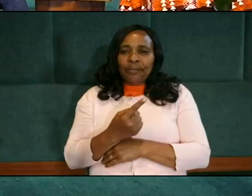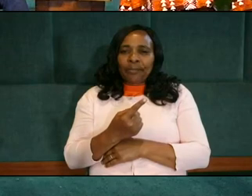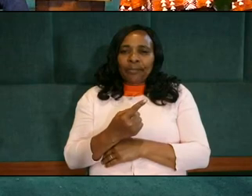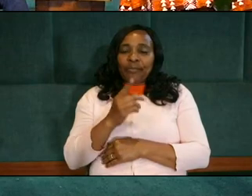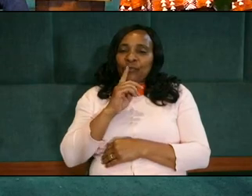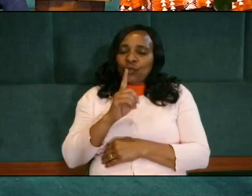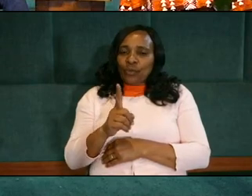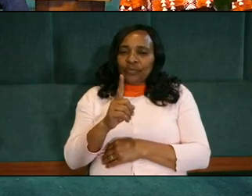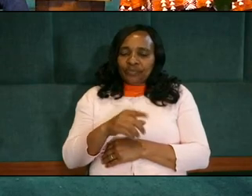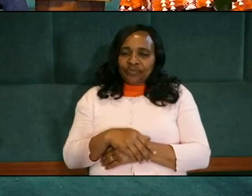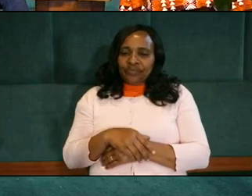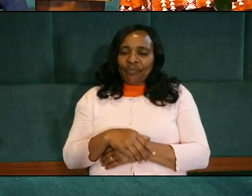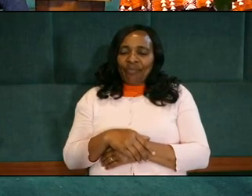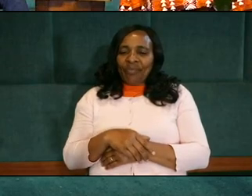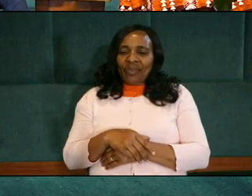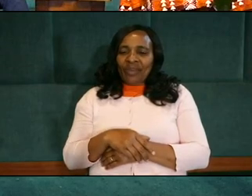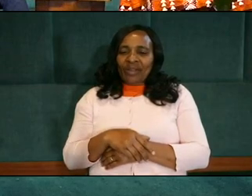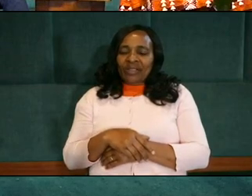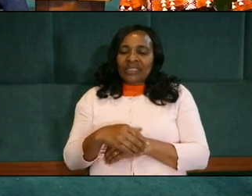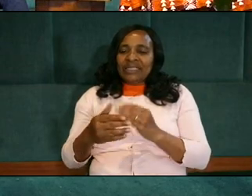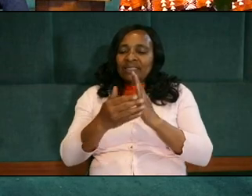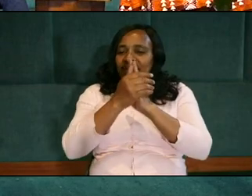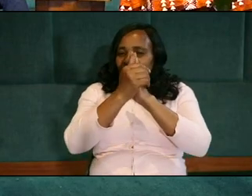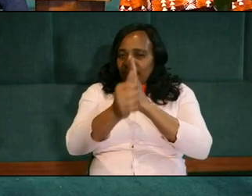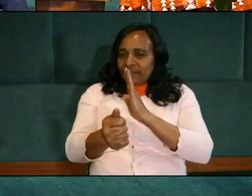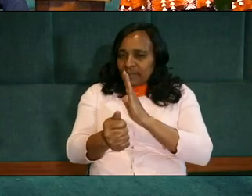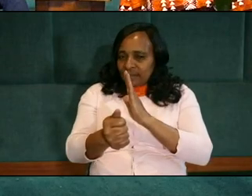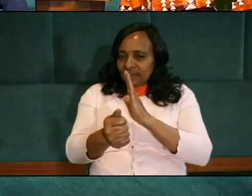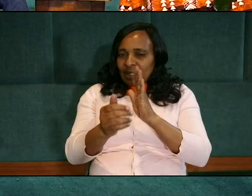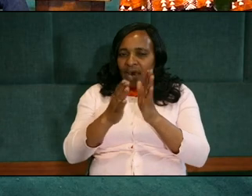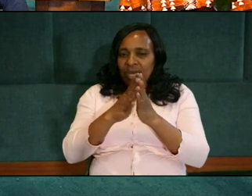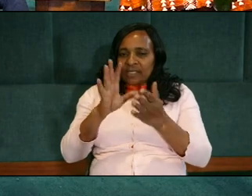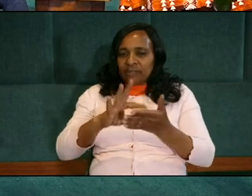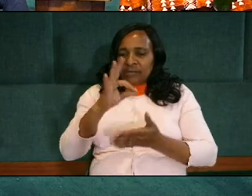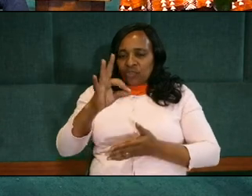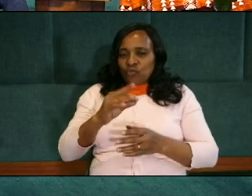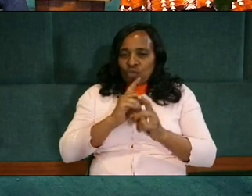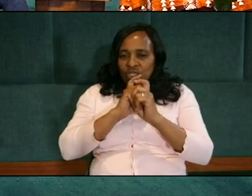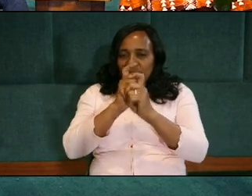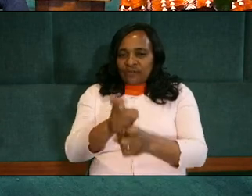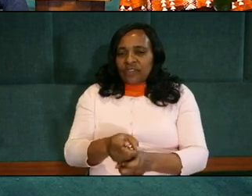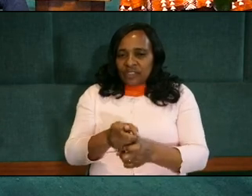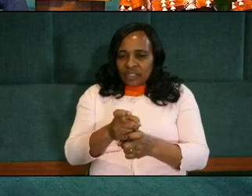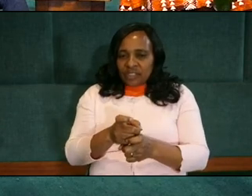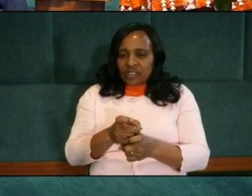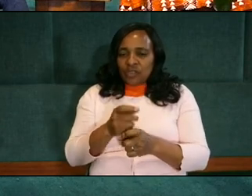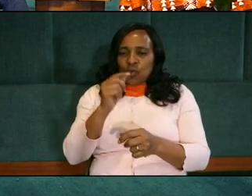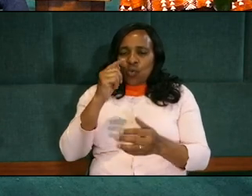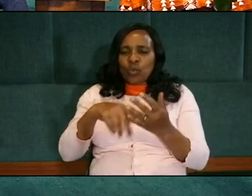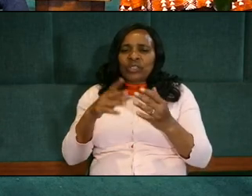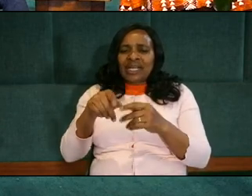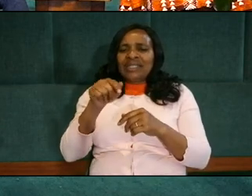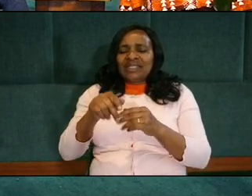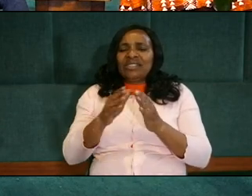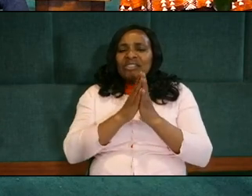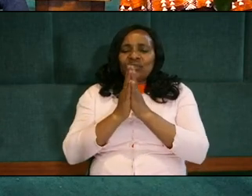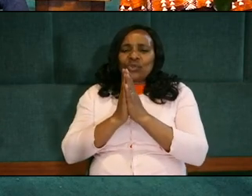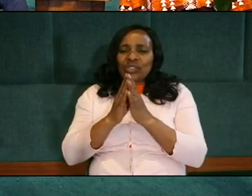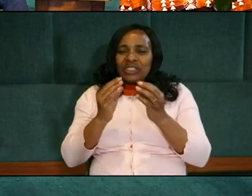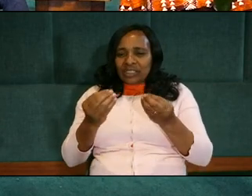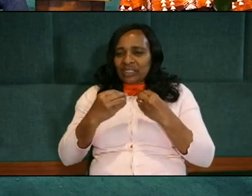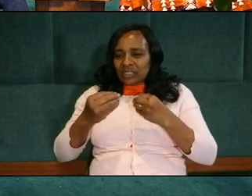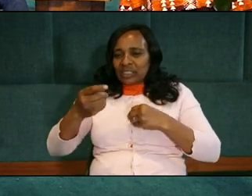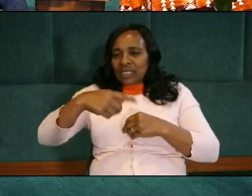So talents and spiritual gifts. What does this story teach us about